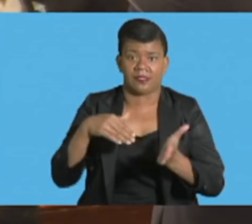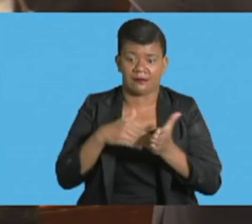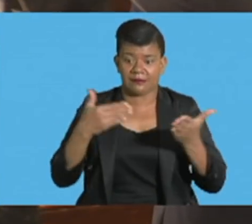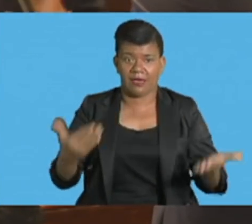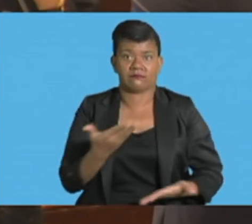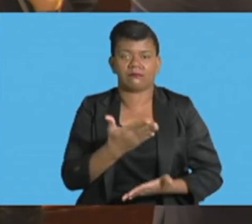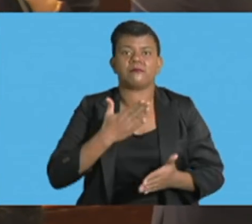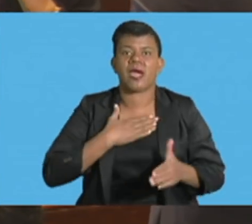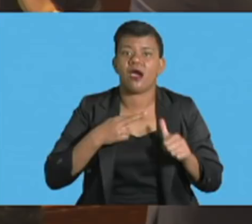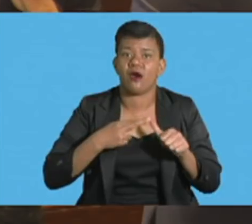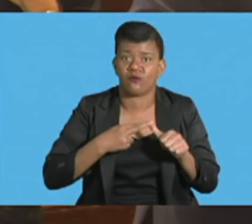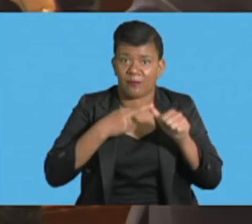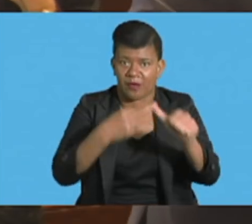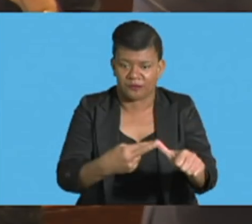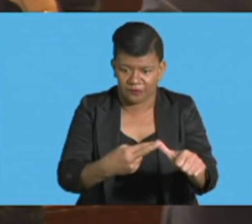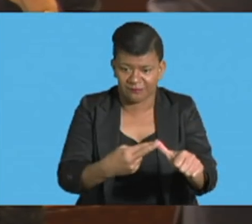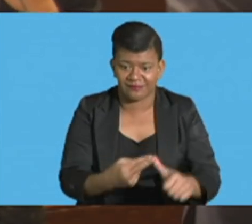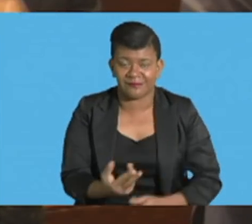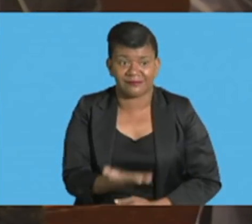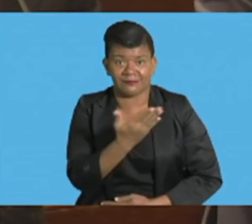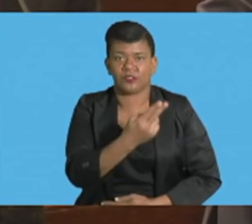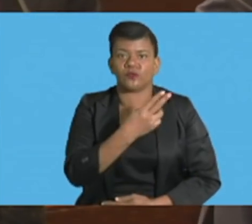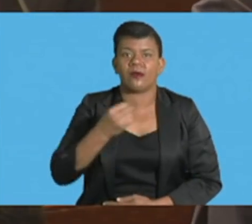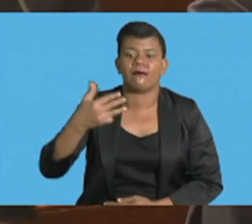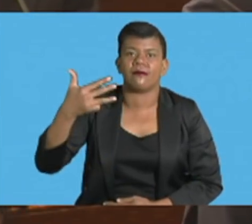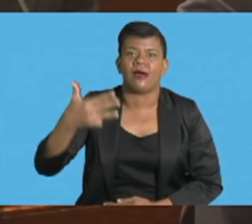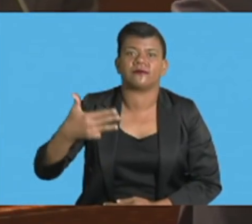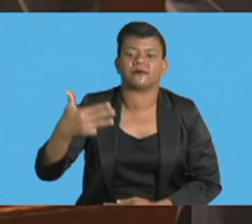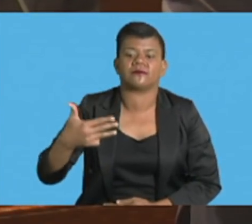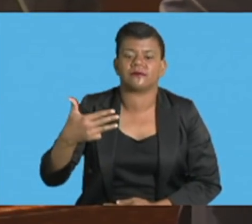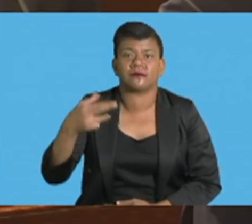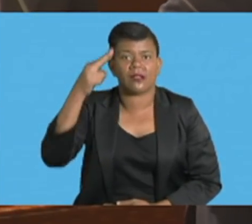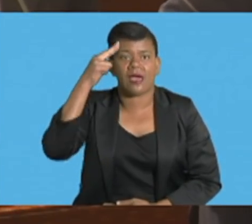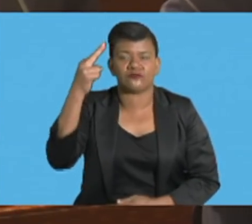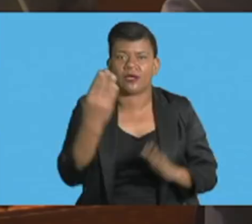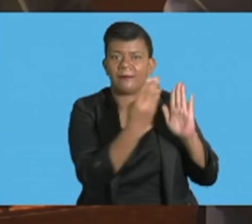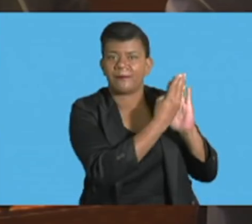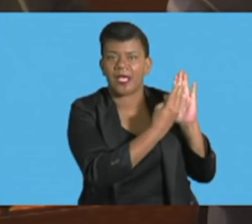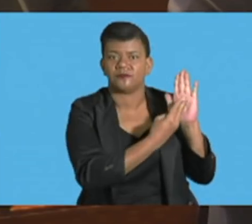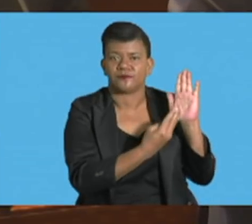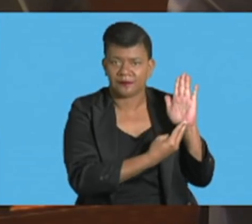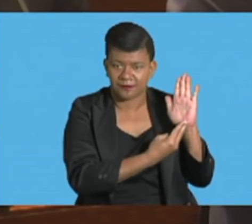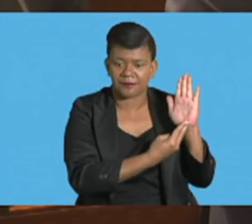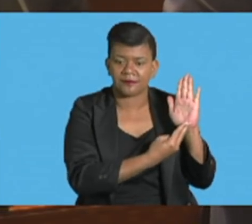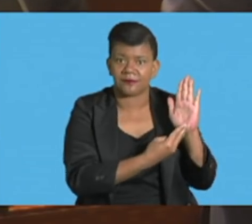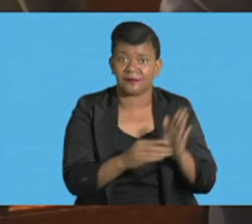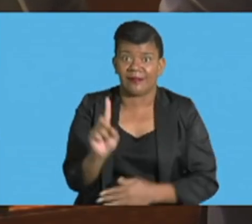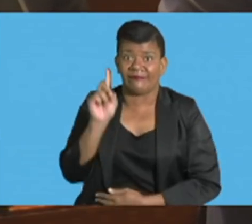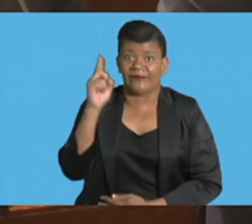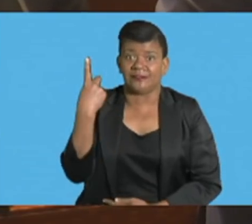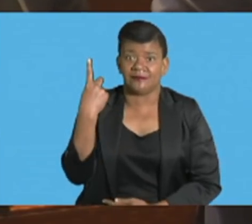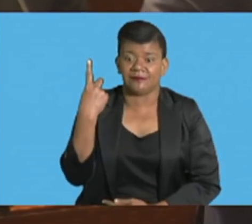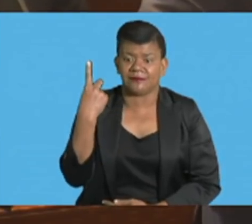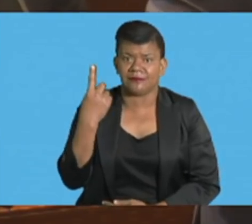response to the 2019-2020 national budget. But first, Mr. Speaker, I would like to open by